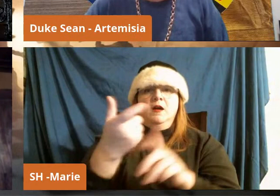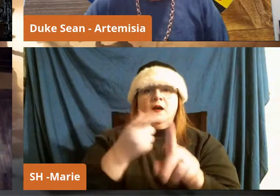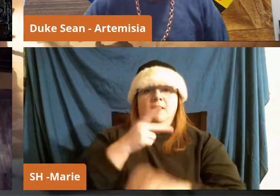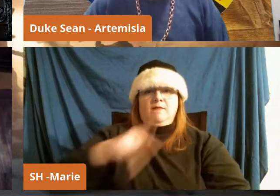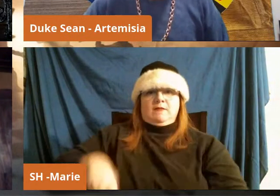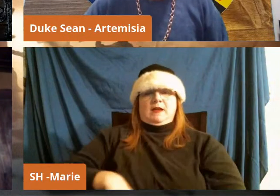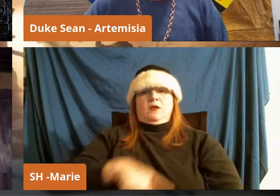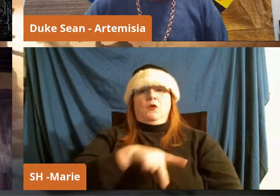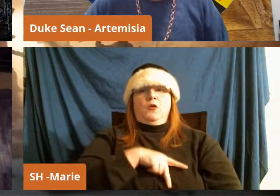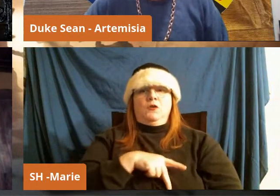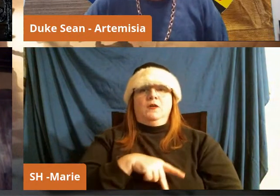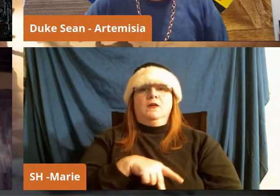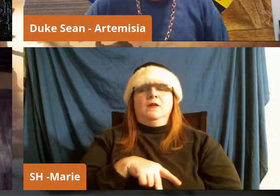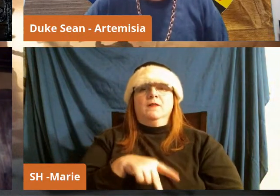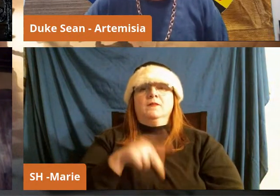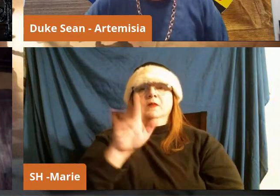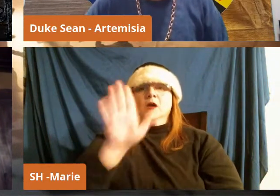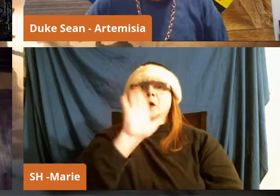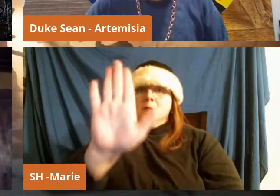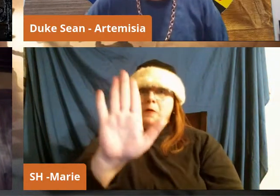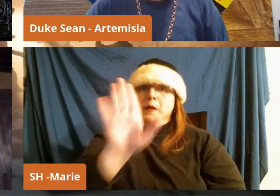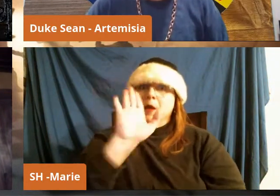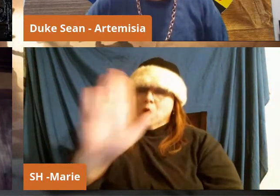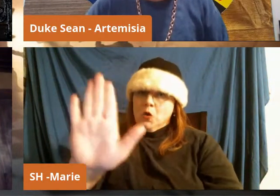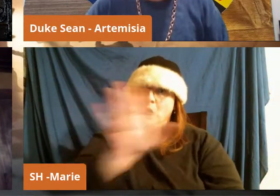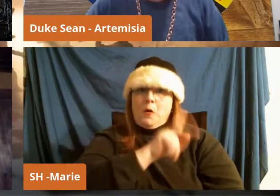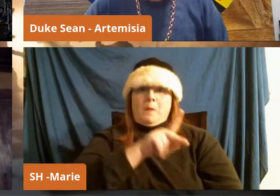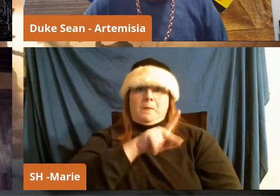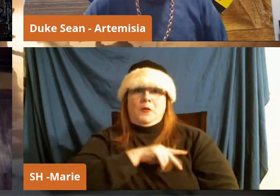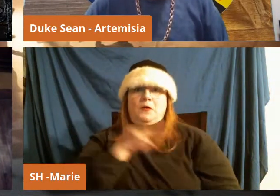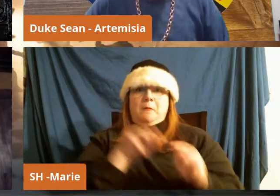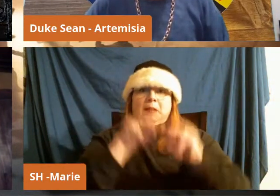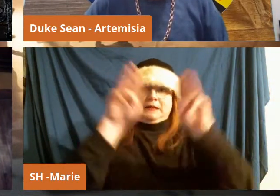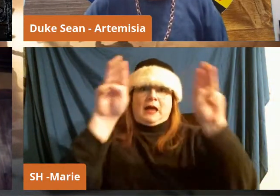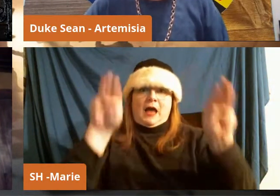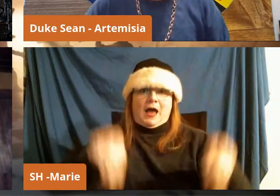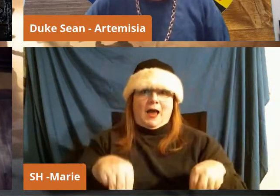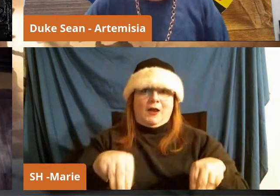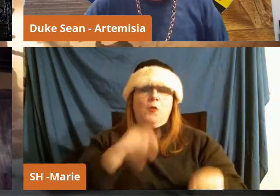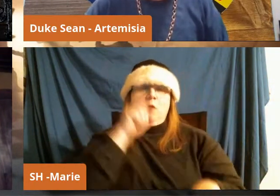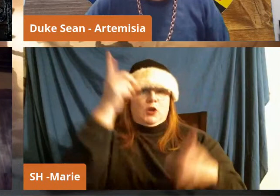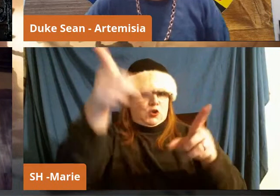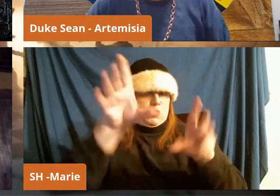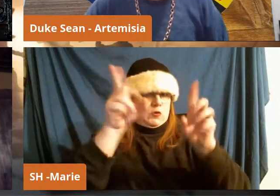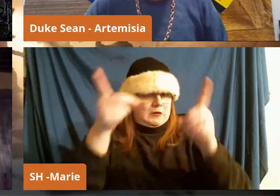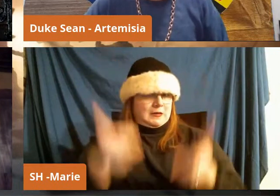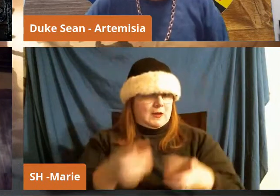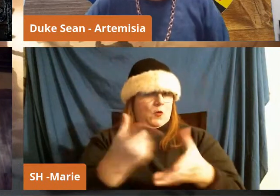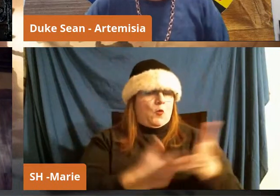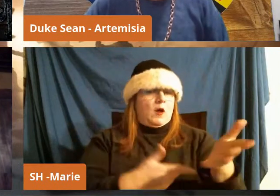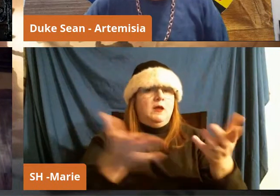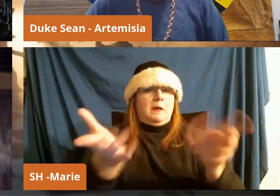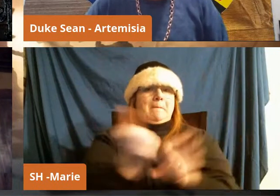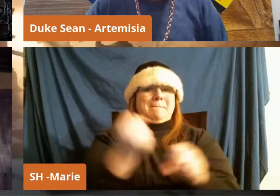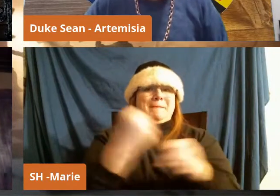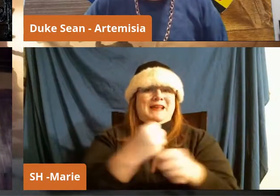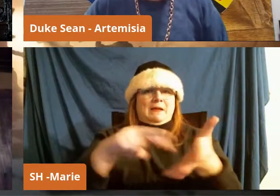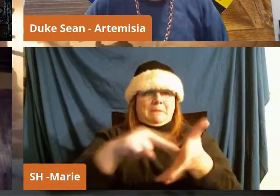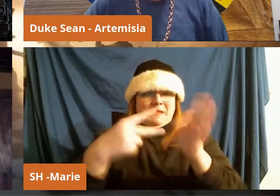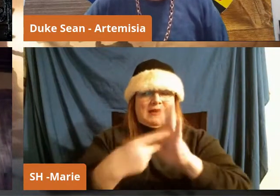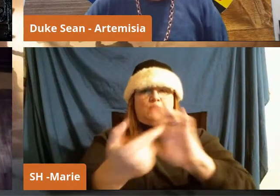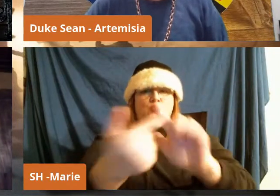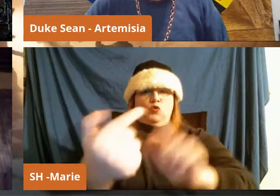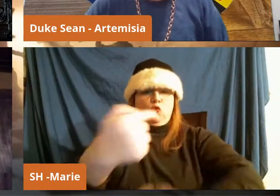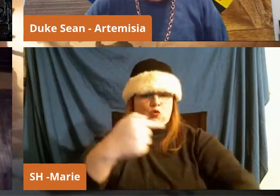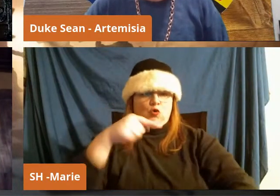knighthood. It is going to be your own personal McDonald's where you decide what it means for you to